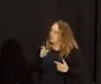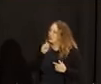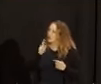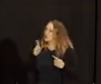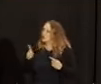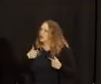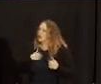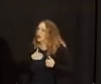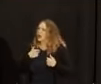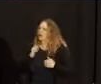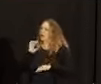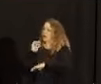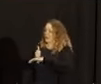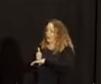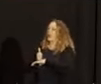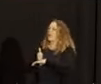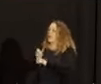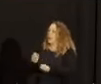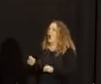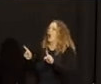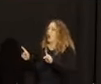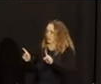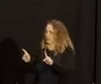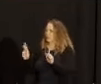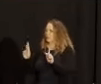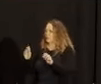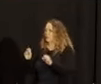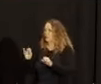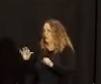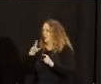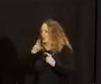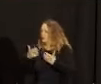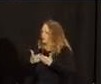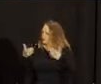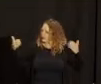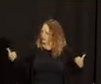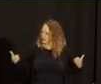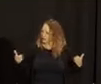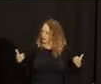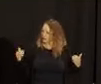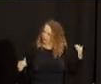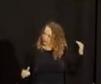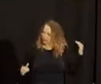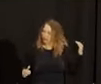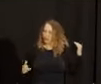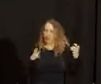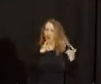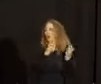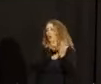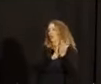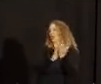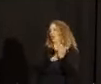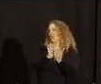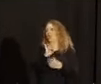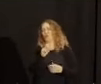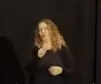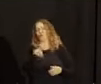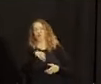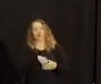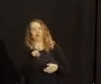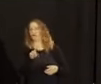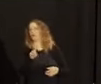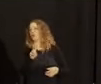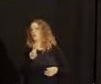of color who are segregated in congregate settings. And again, I want to shout out Rev Up Florida. In